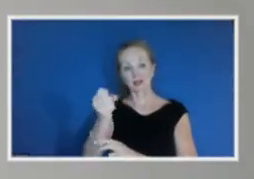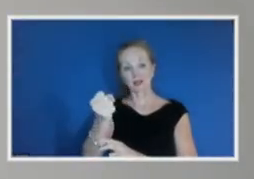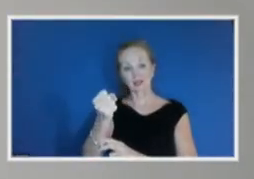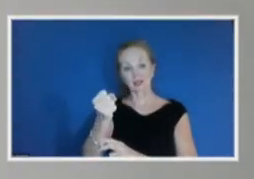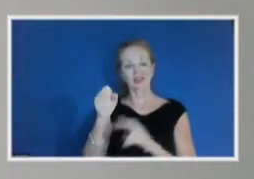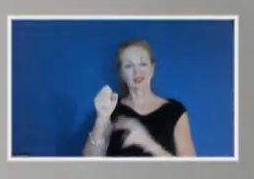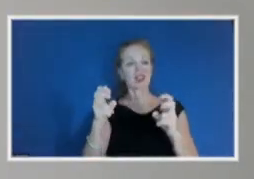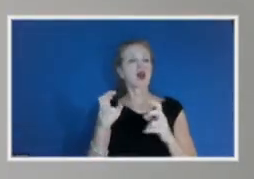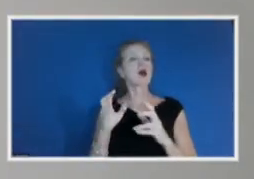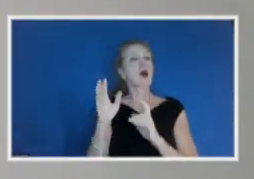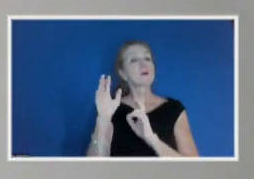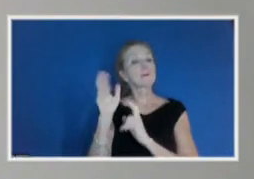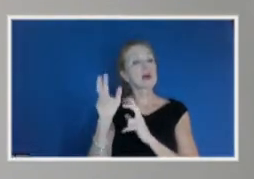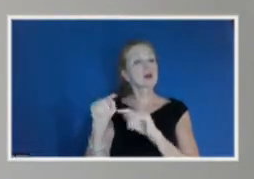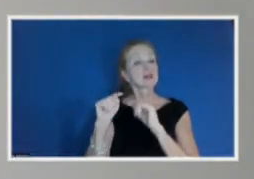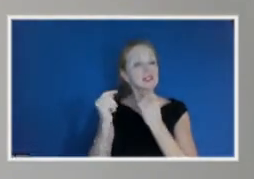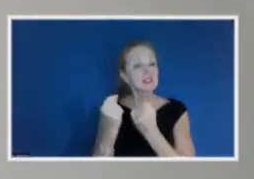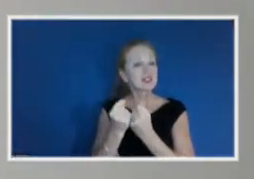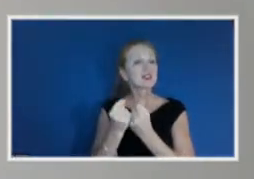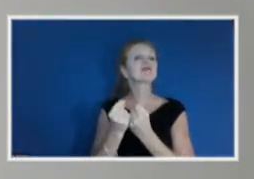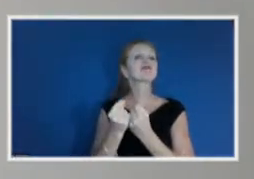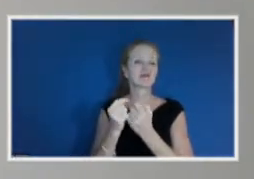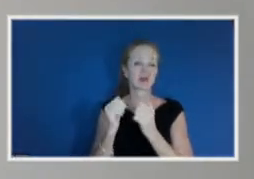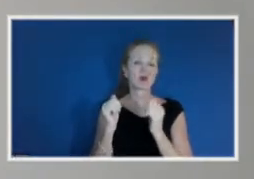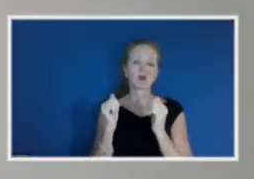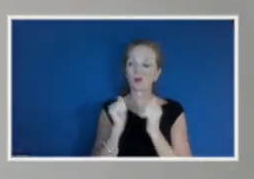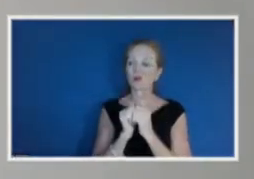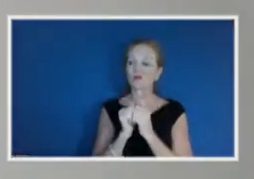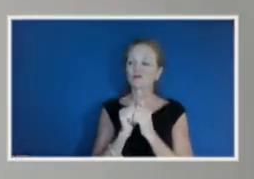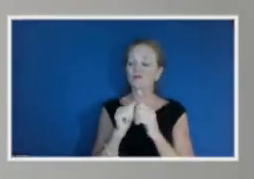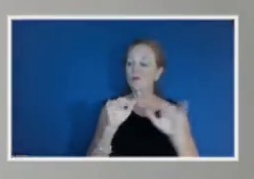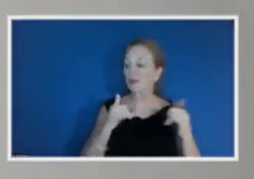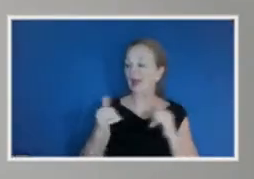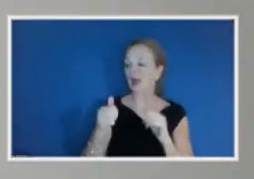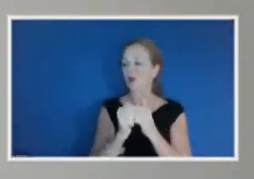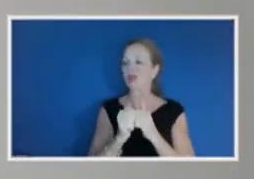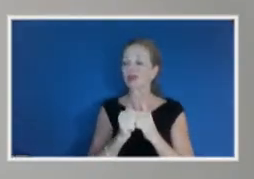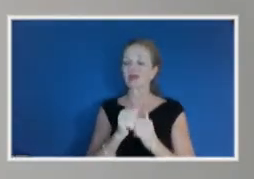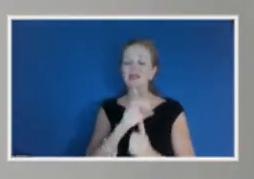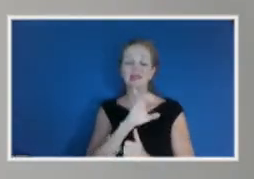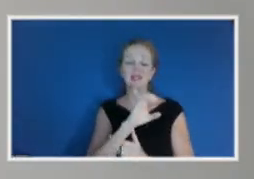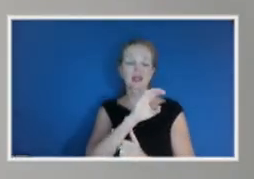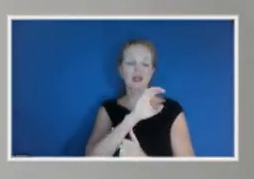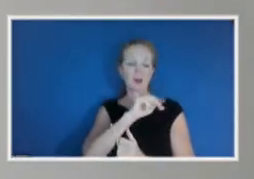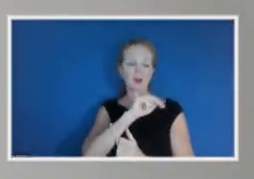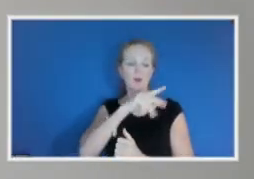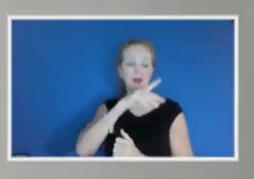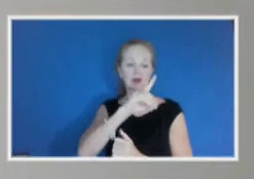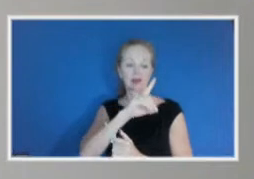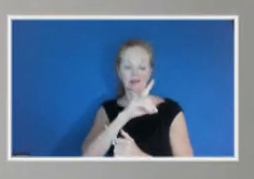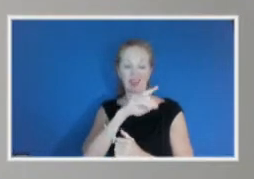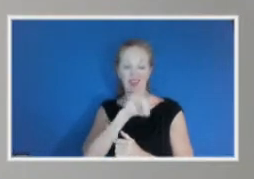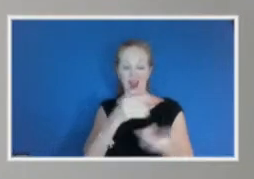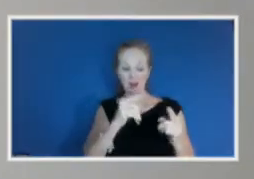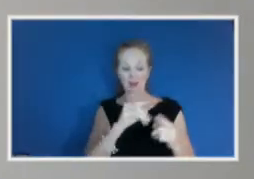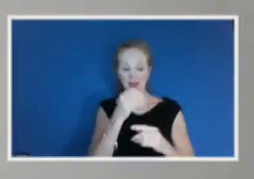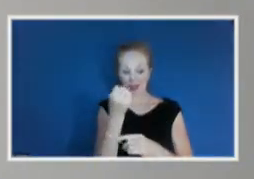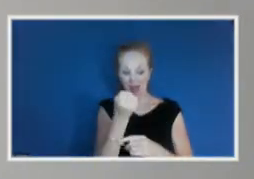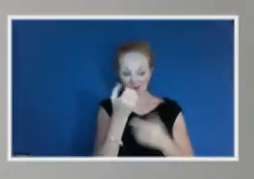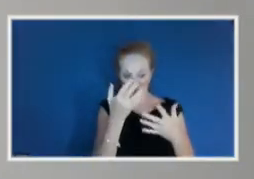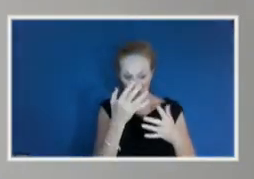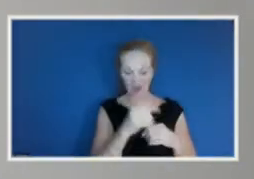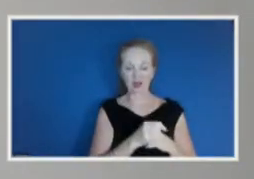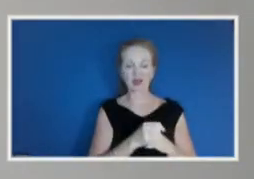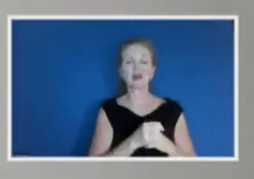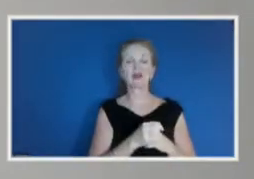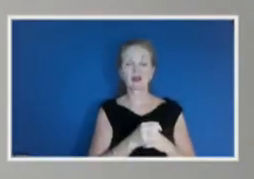an experience day with CMPD. And from that, that was just Saturday, We already have one of those athletes apply with